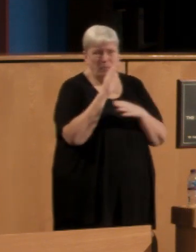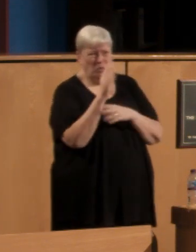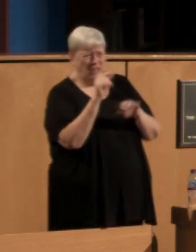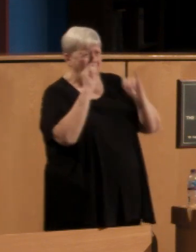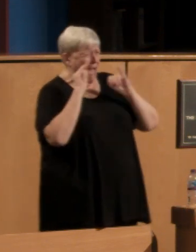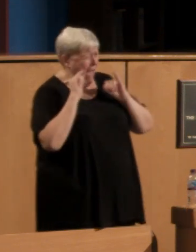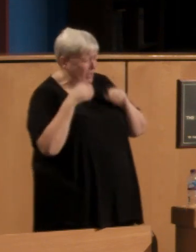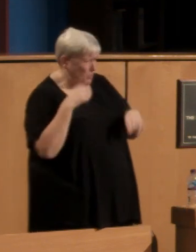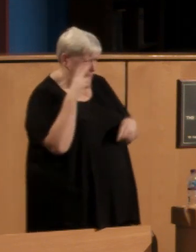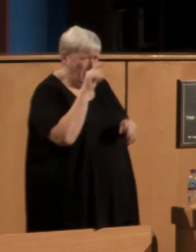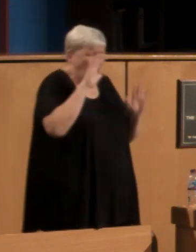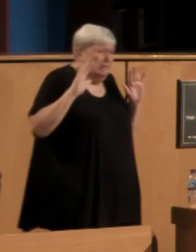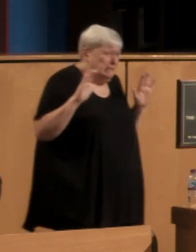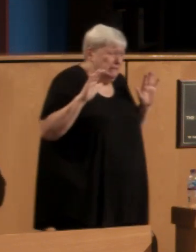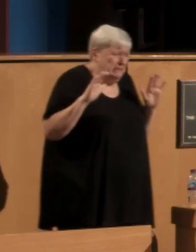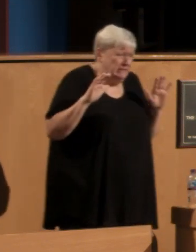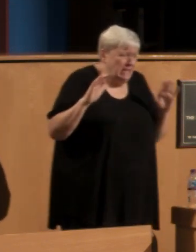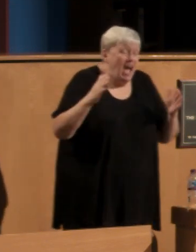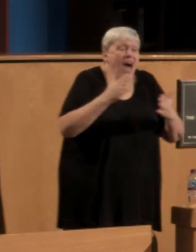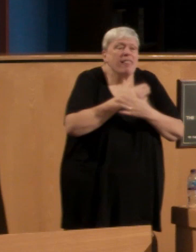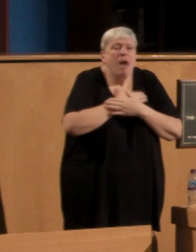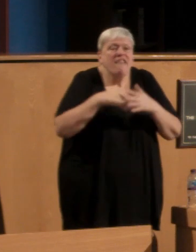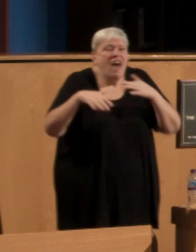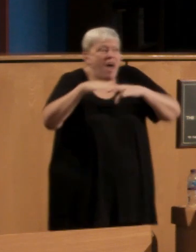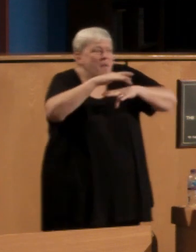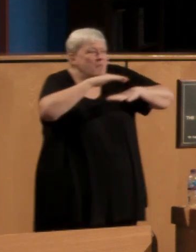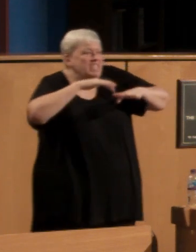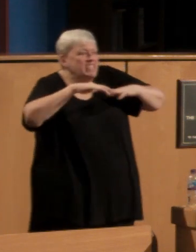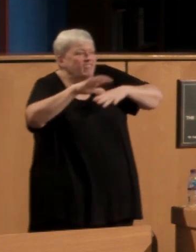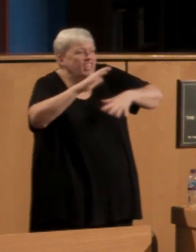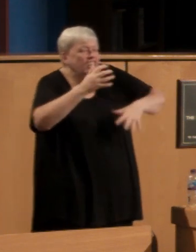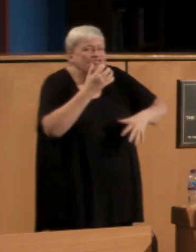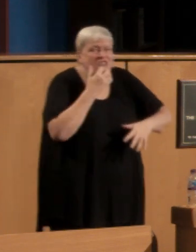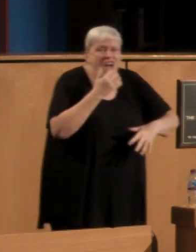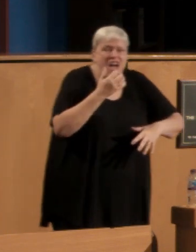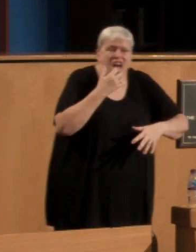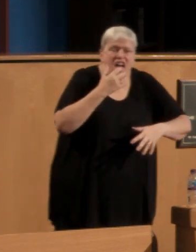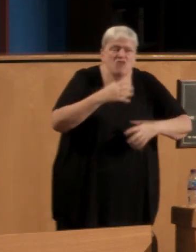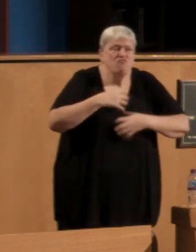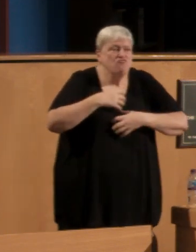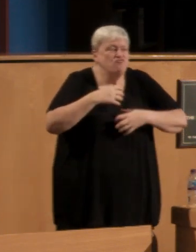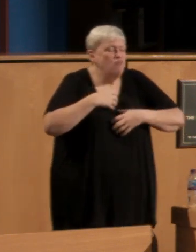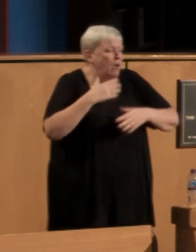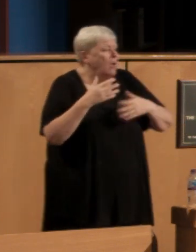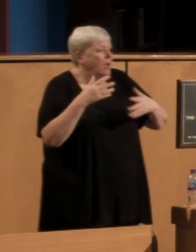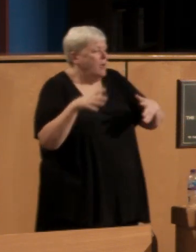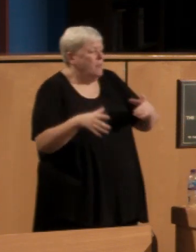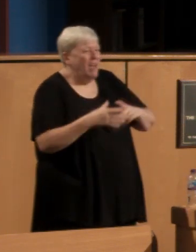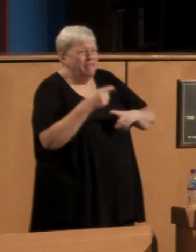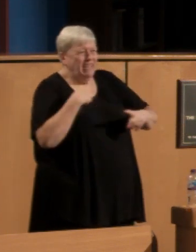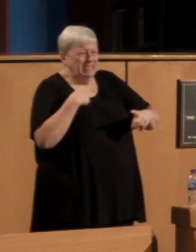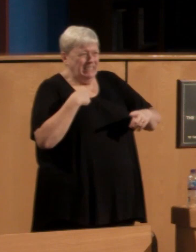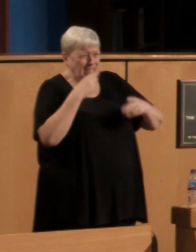horror movies I love atmosphere, I love creeping dread, but I find depictions of